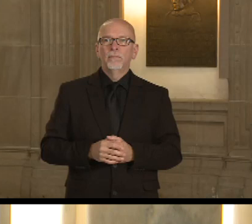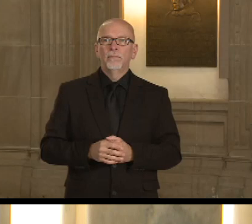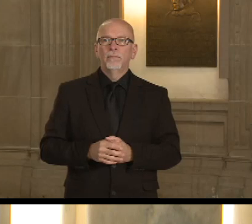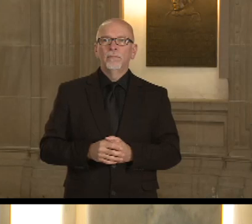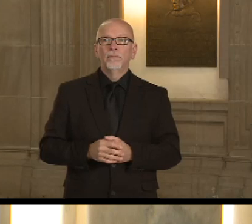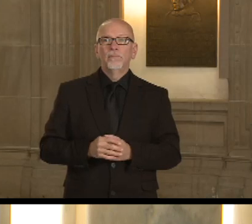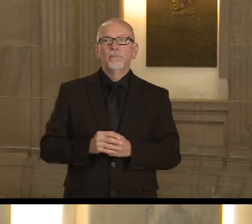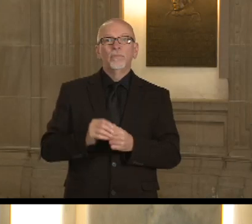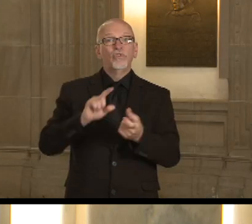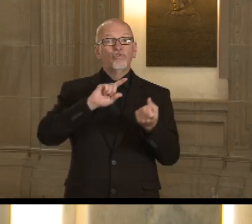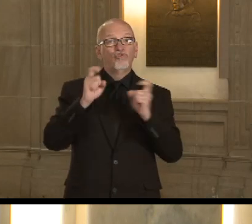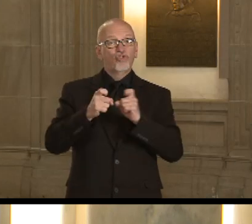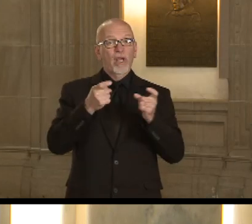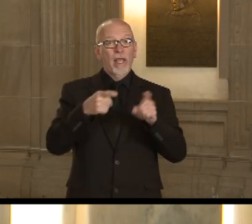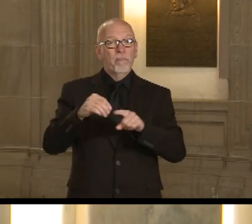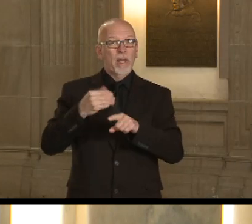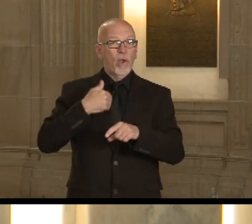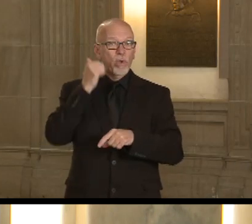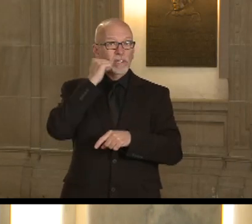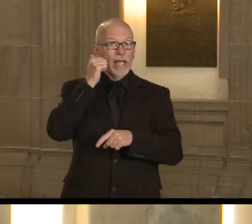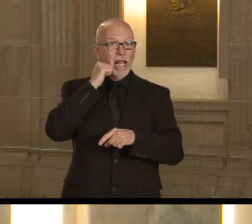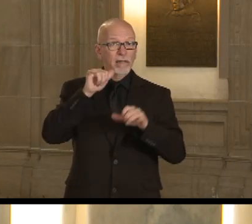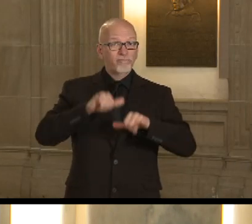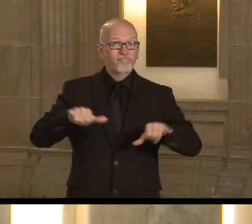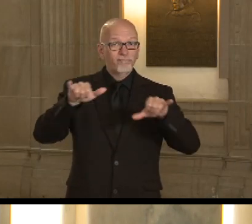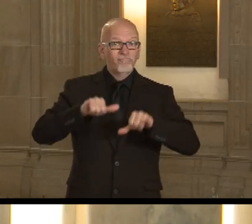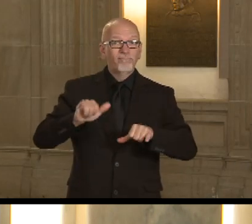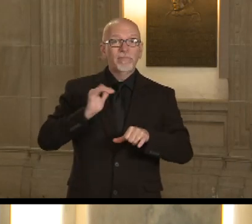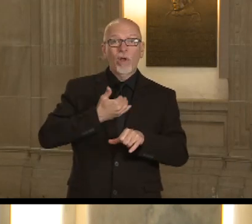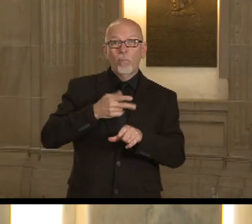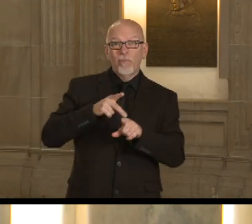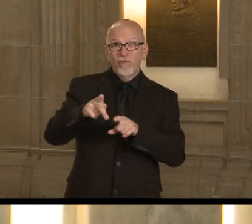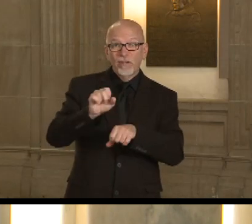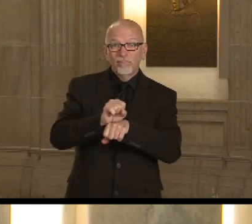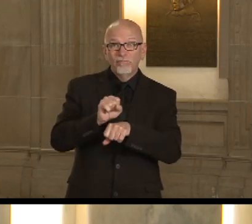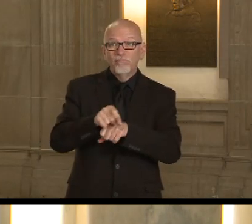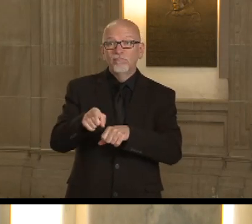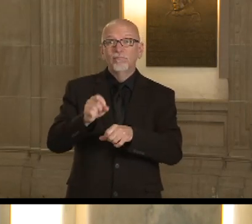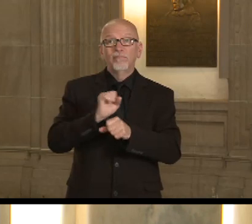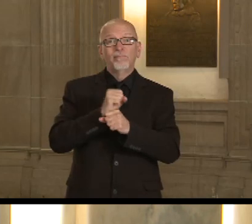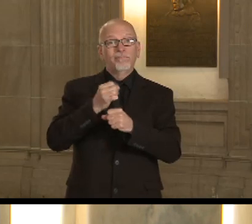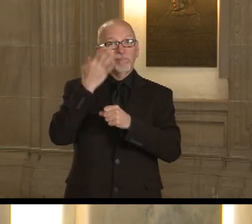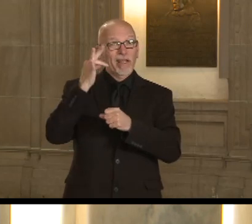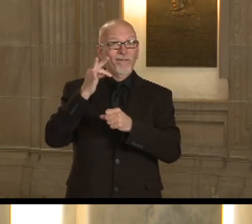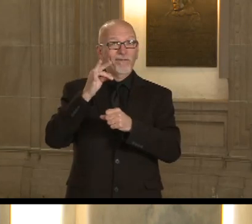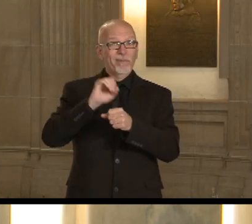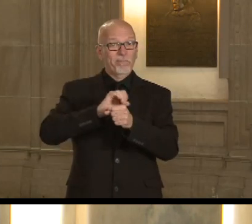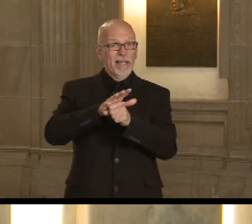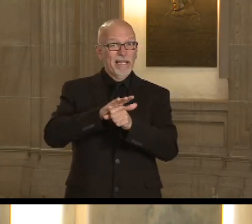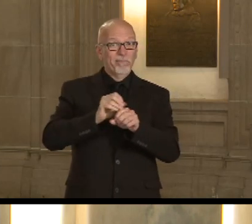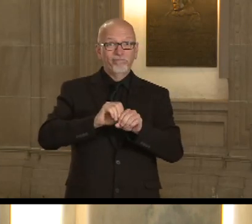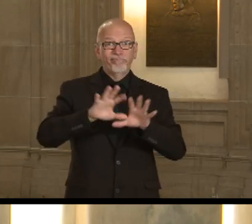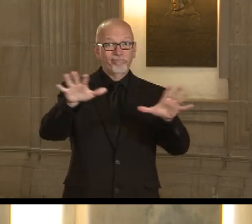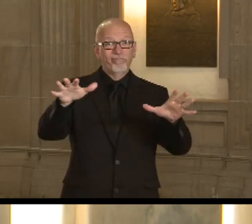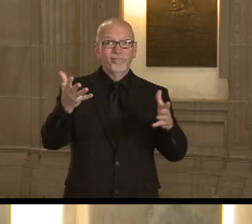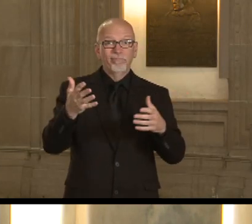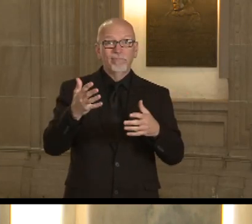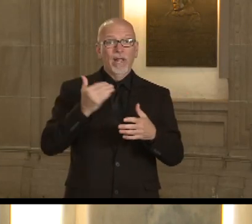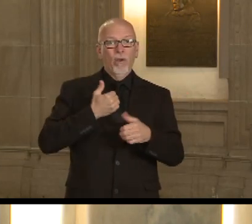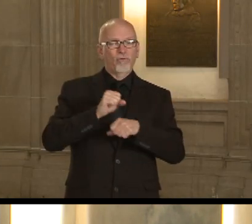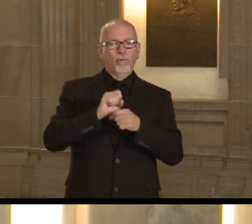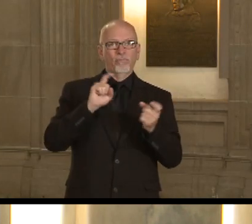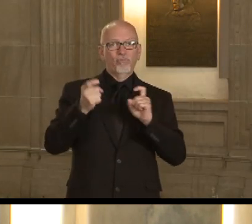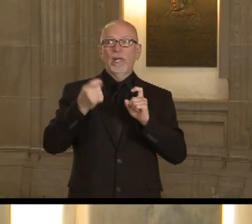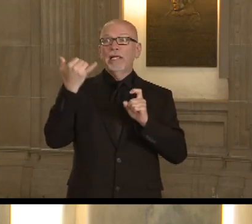The changes that have occurred to our daily routines and in our profession because of the global pandemic, and